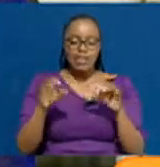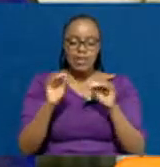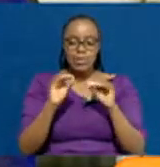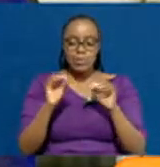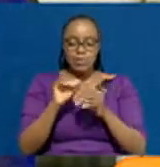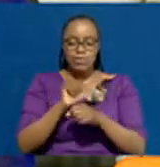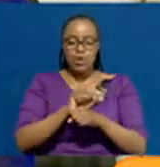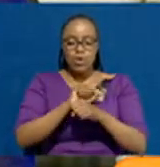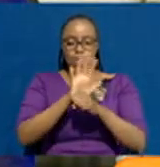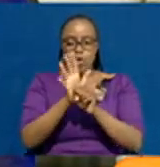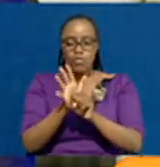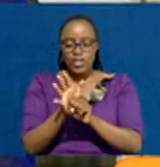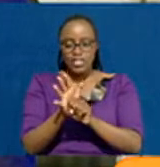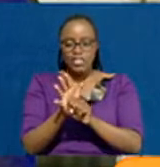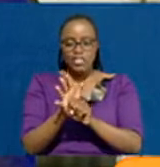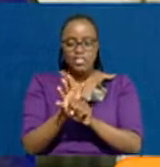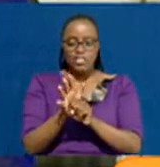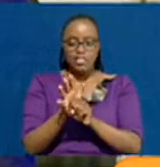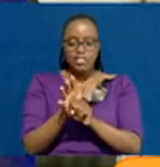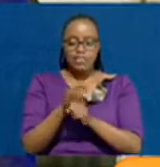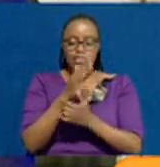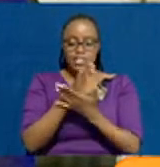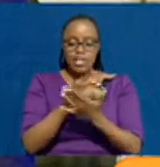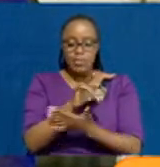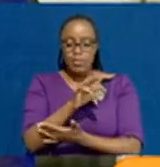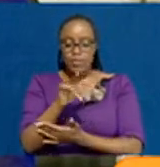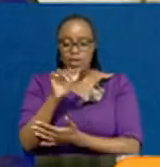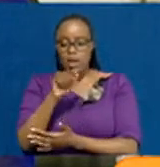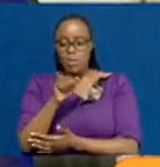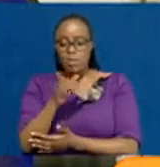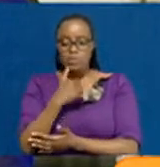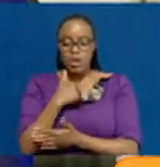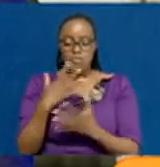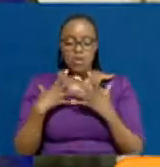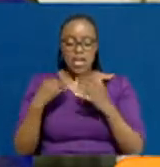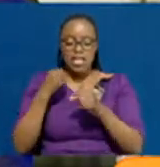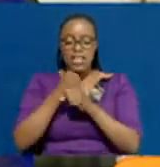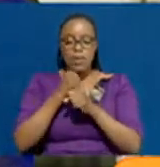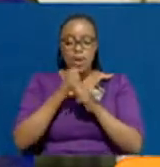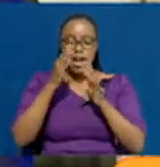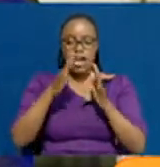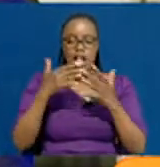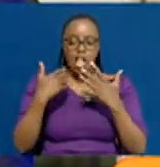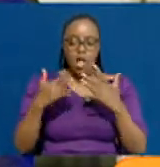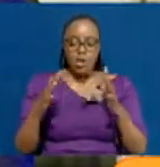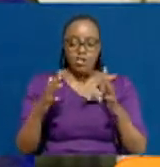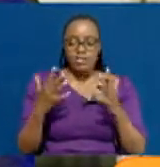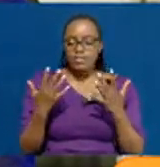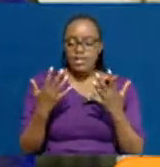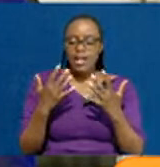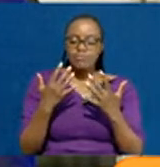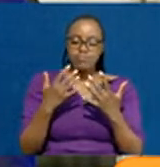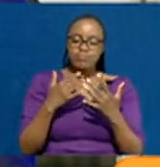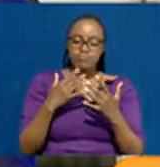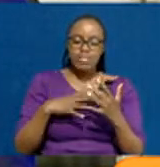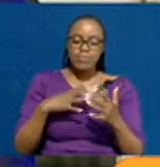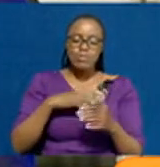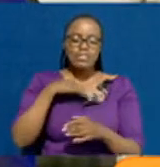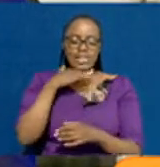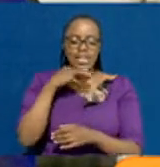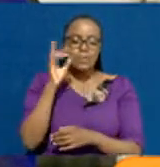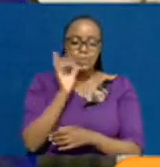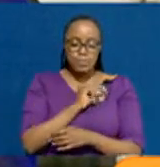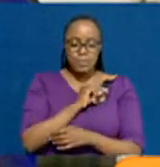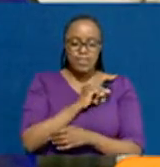of COVID-19. Some of them may have, like for healthcare workers, we lost very young healthcare workers during that time.